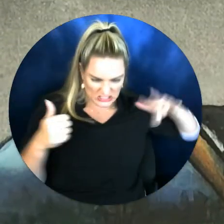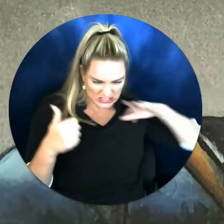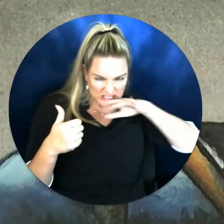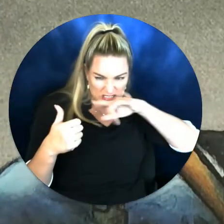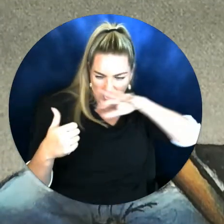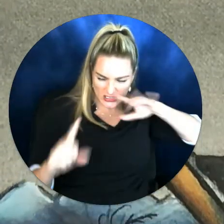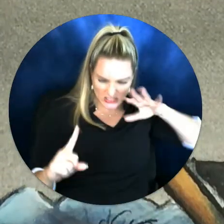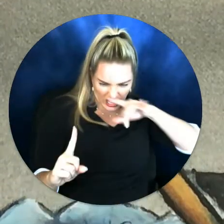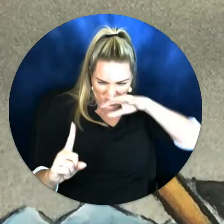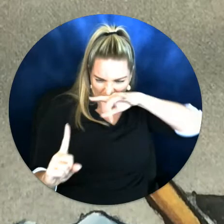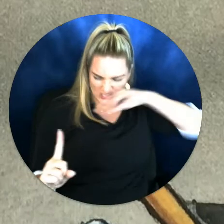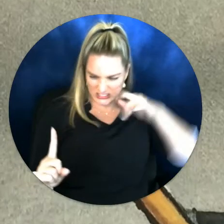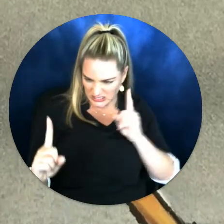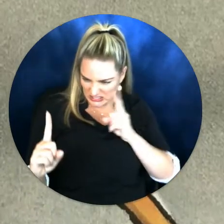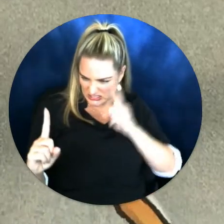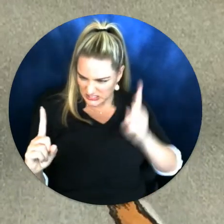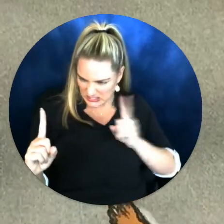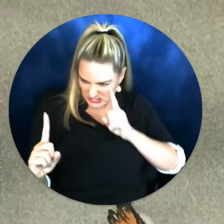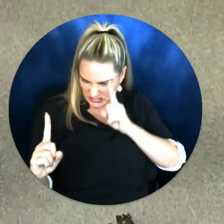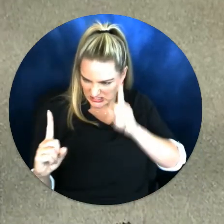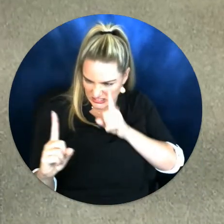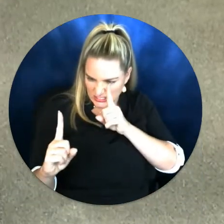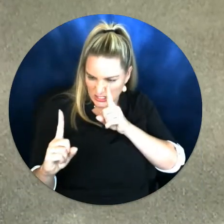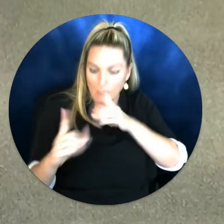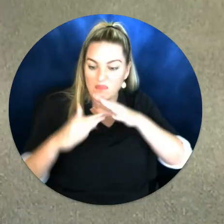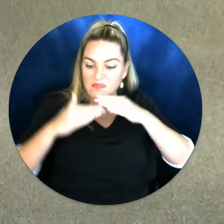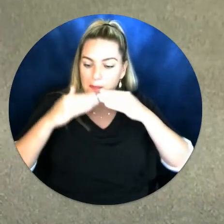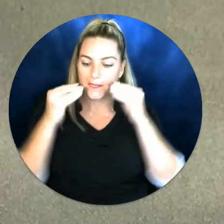licking his lips, said,